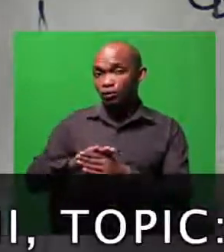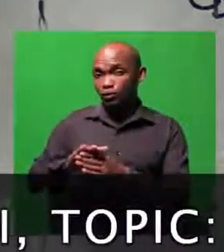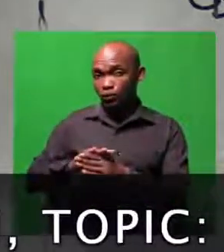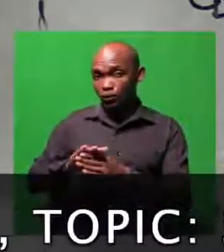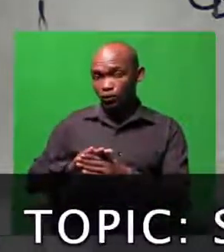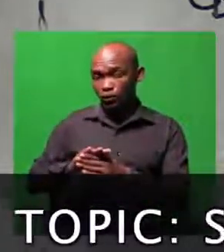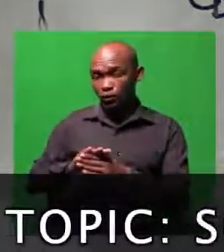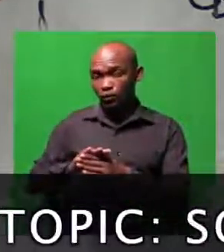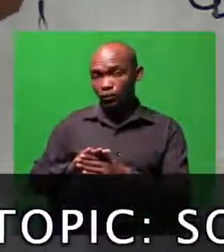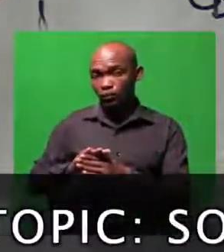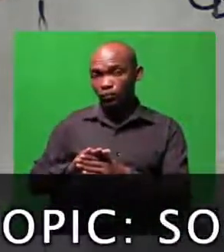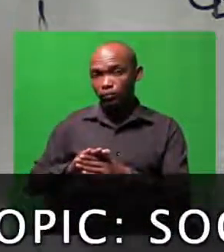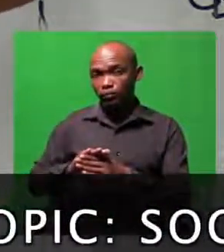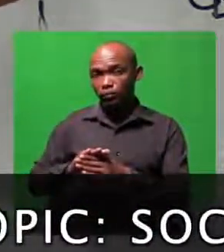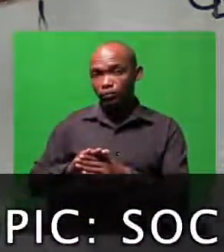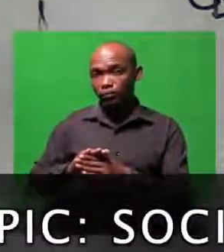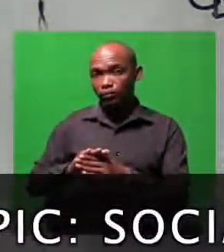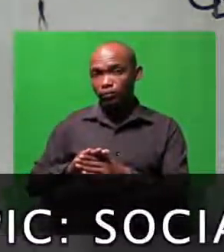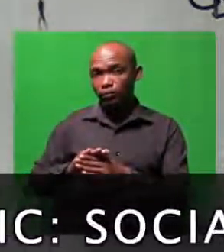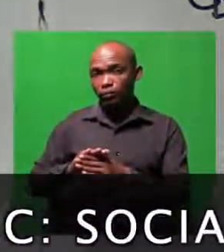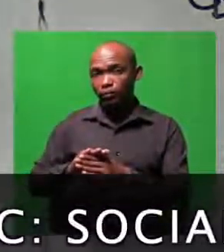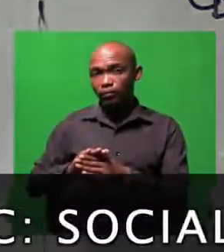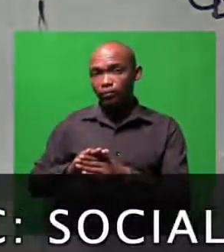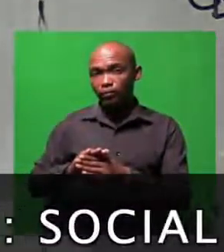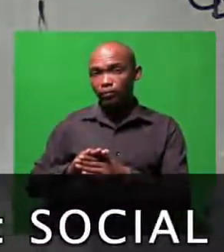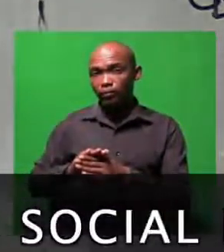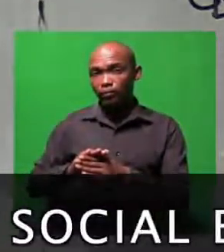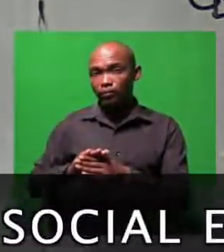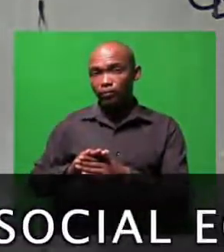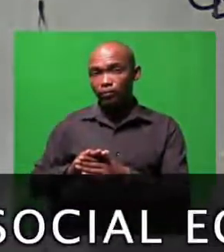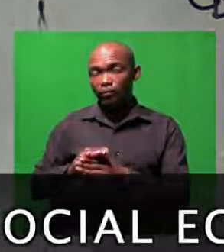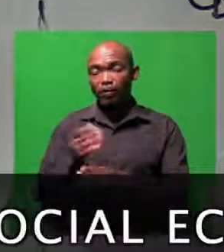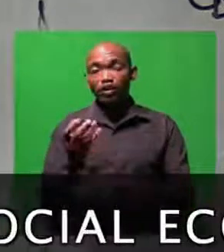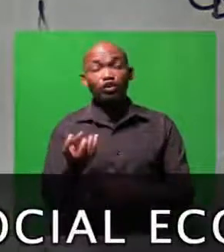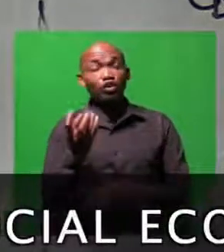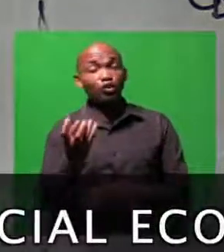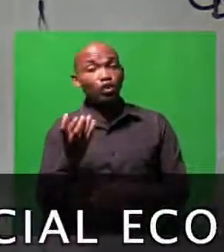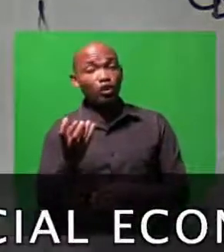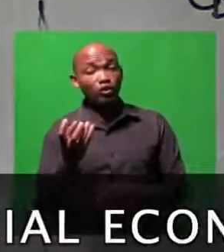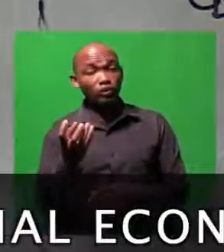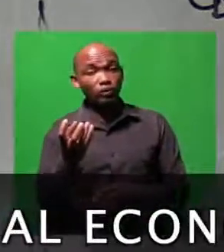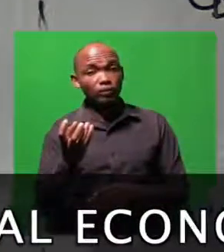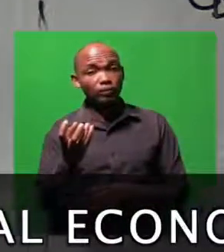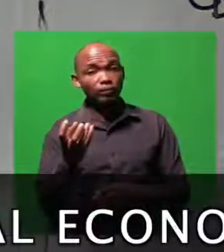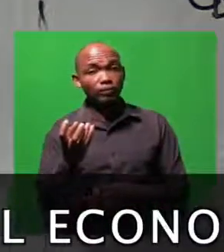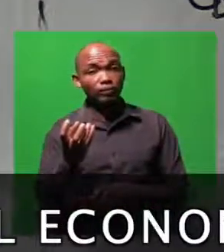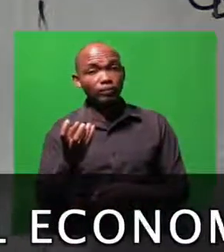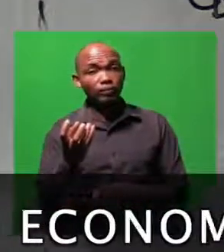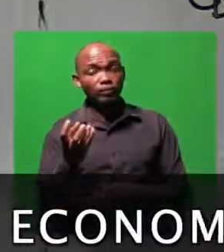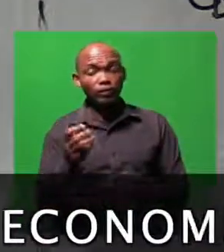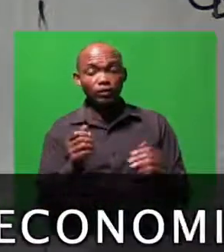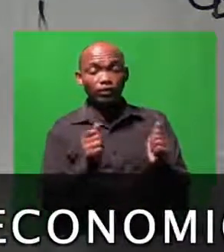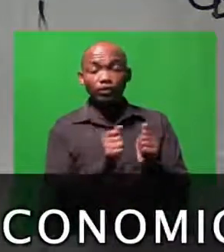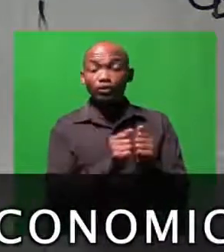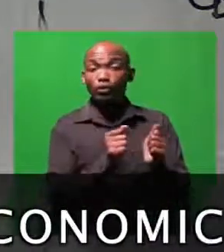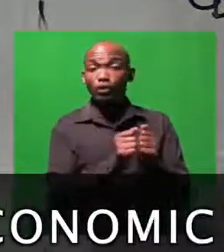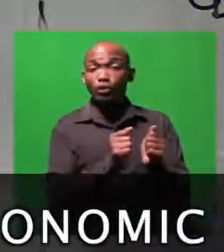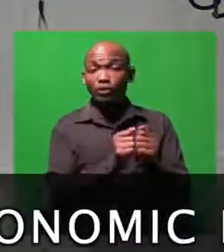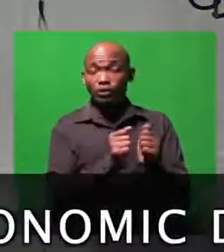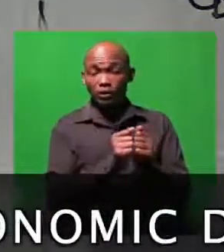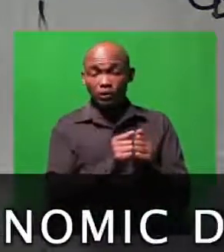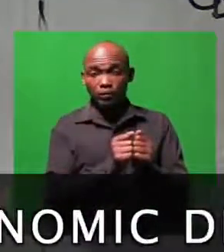people used stone